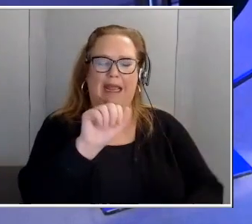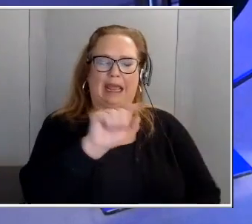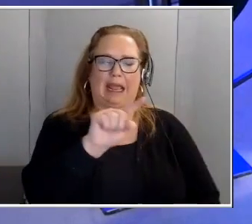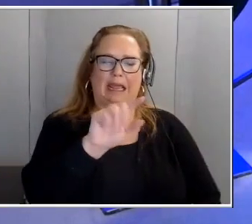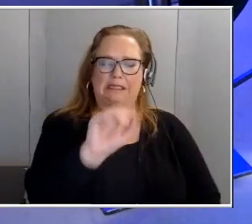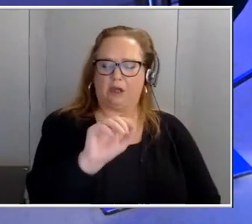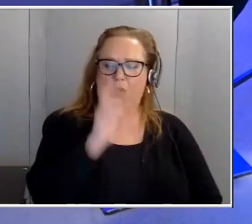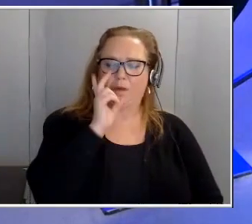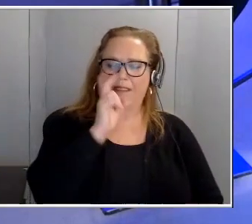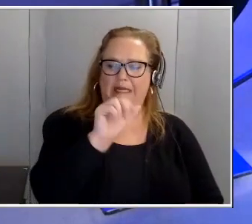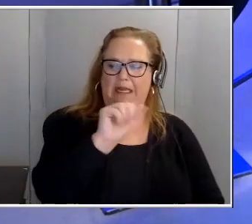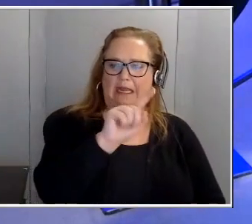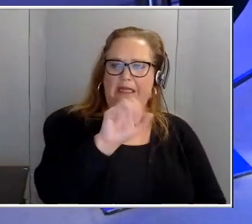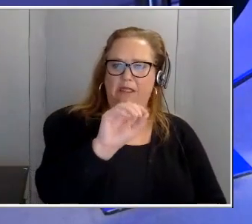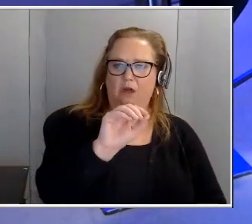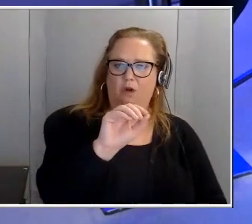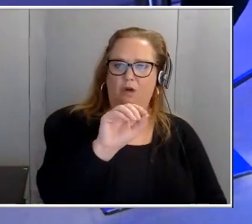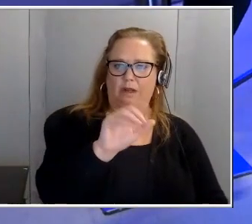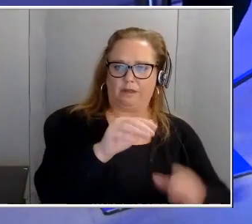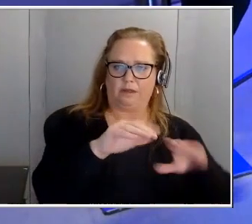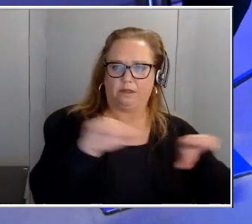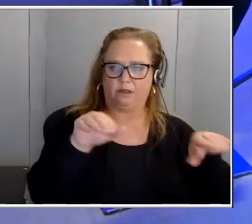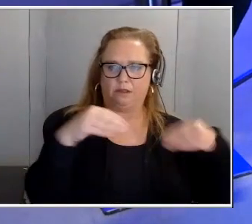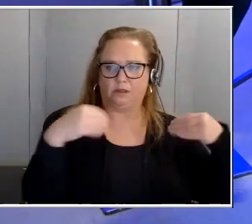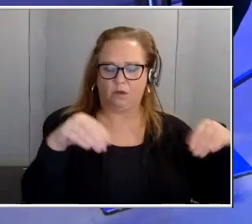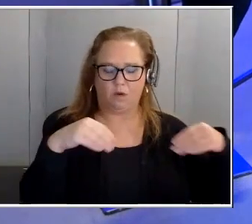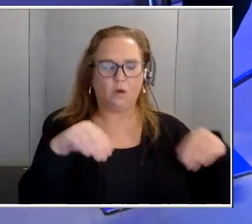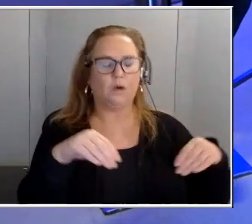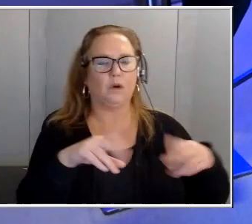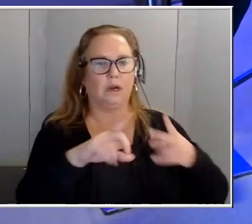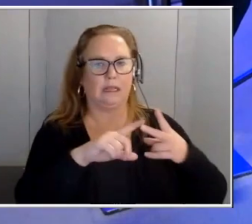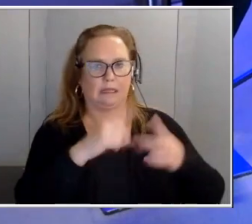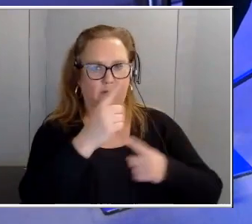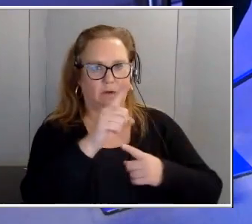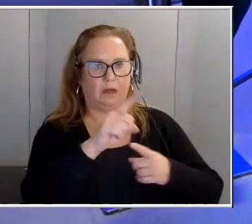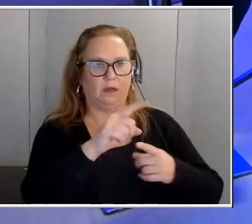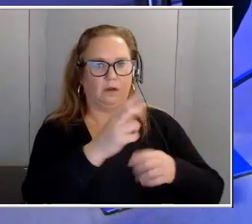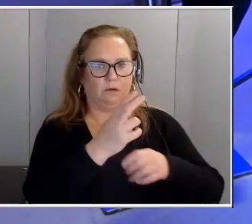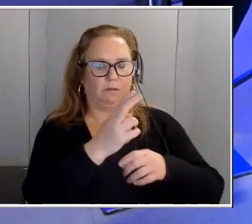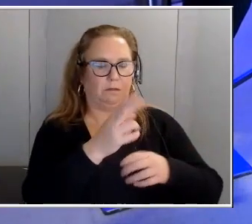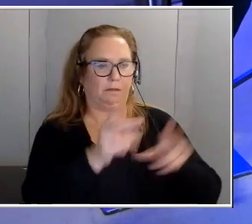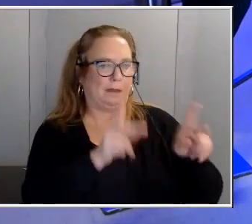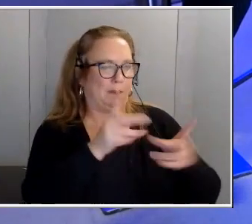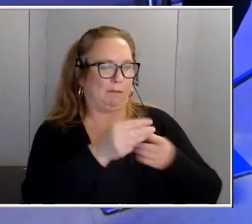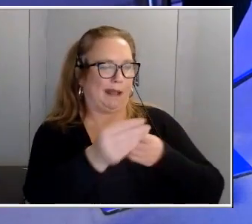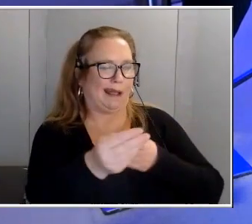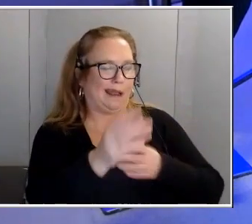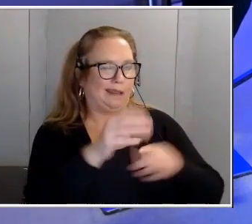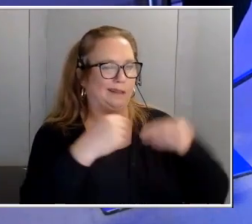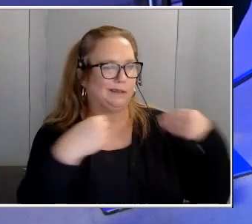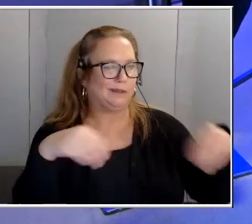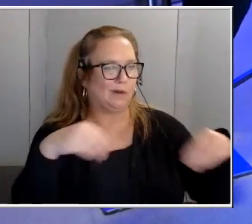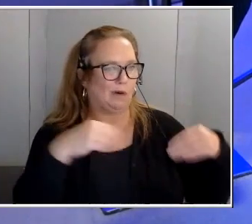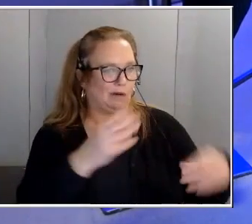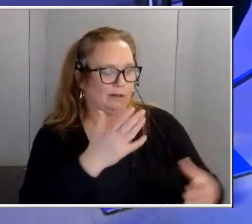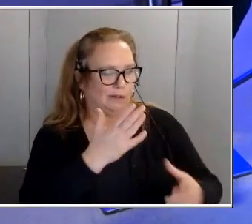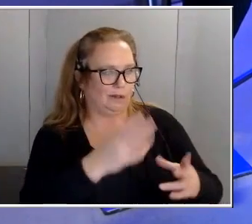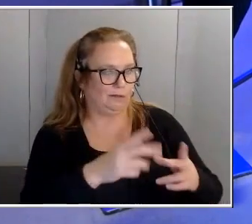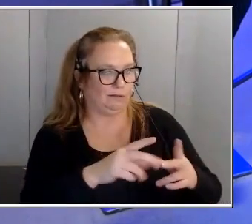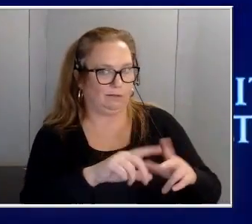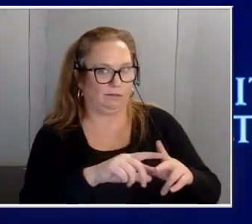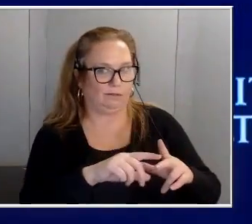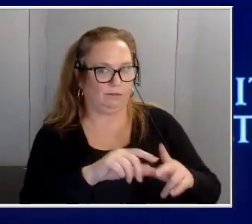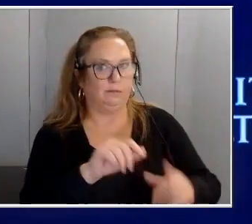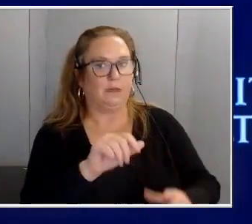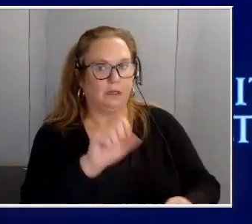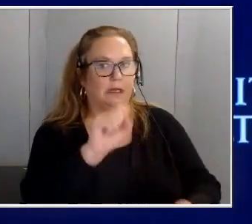we see? Azio? That's one. But just curious, is that a good place to start? I think that's an